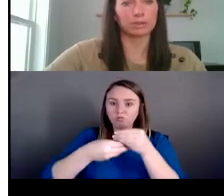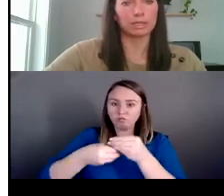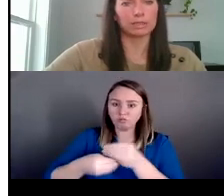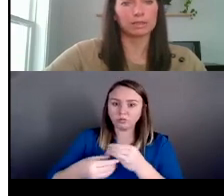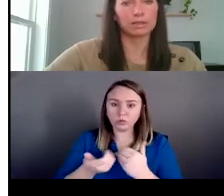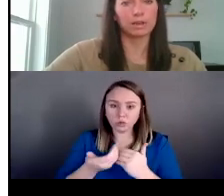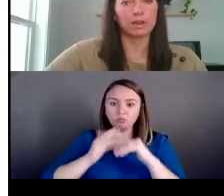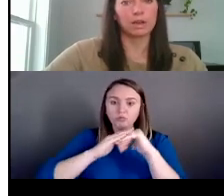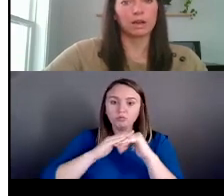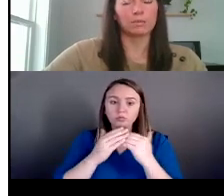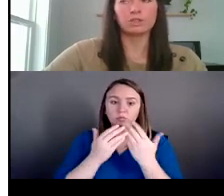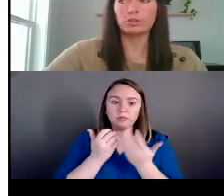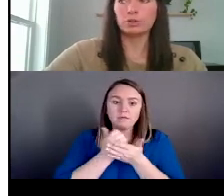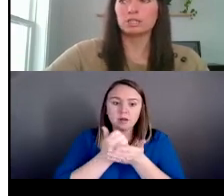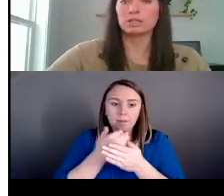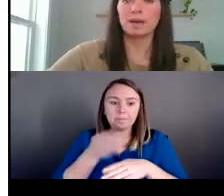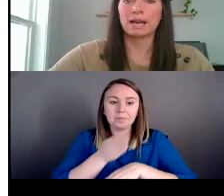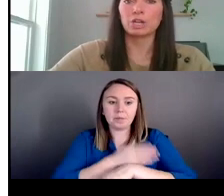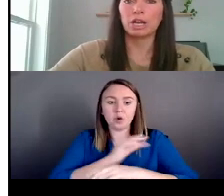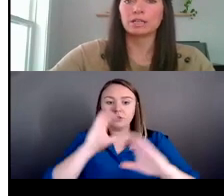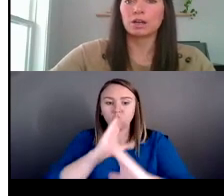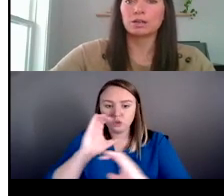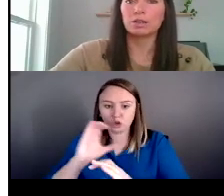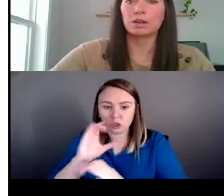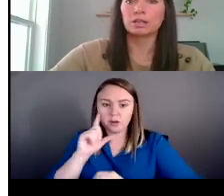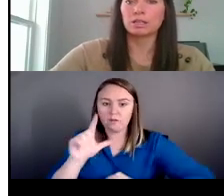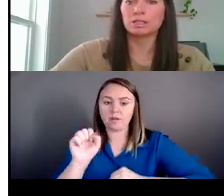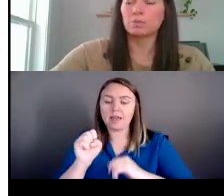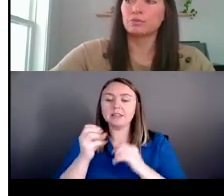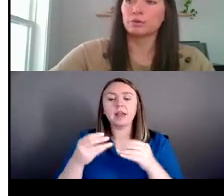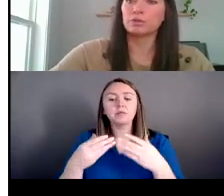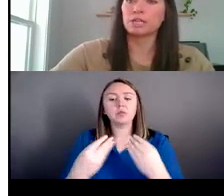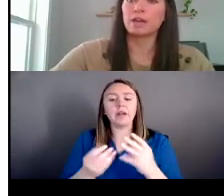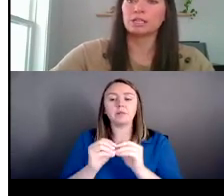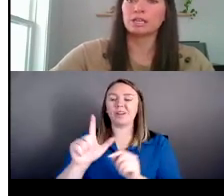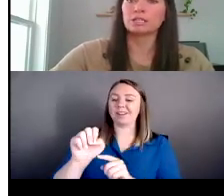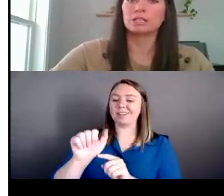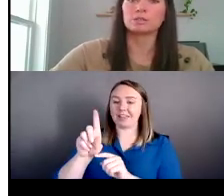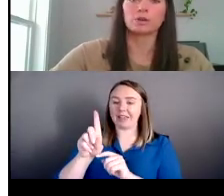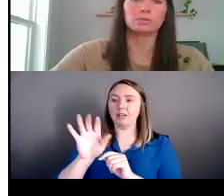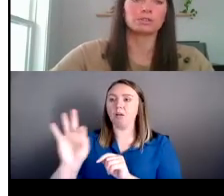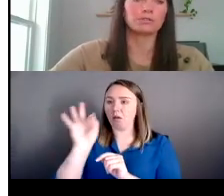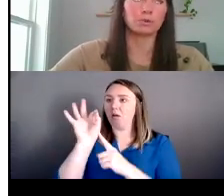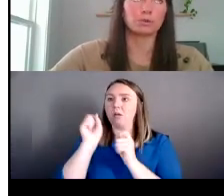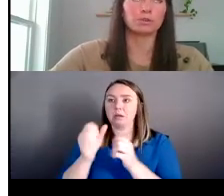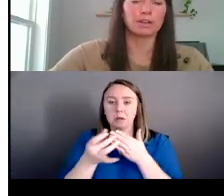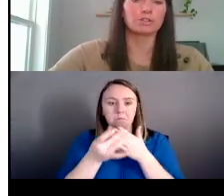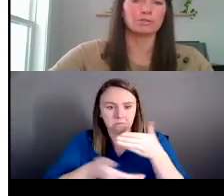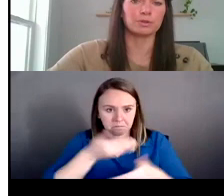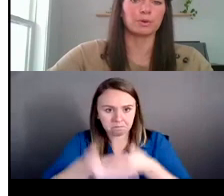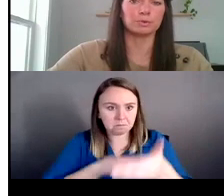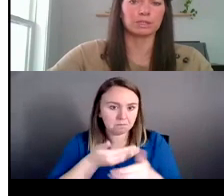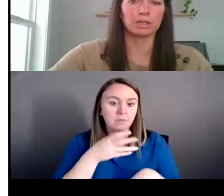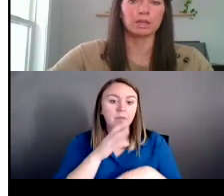more leads. And you'll notice that the badge icon is on some of the photos, and that indicates that it's marked for